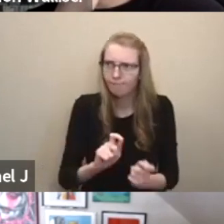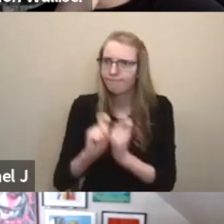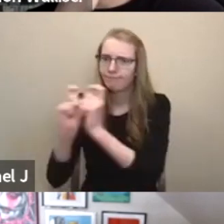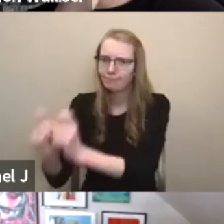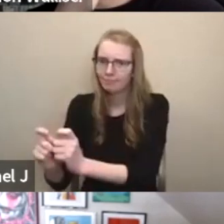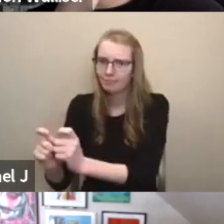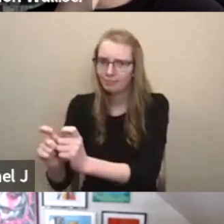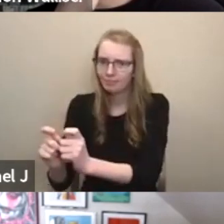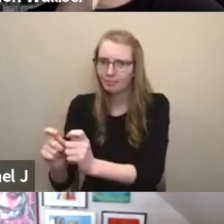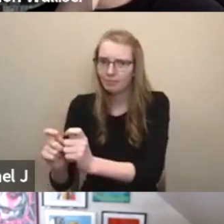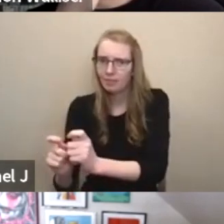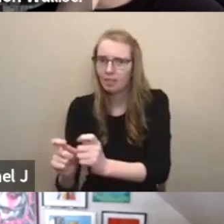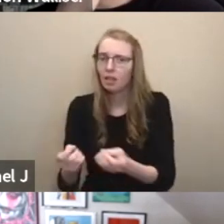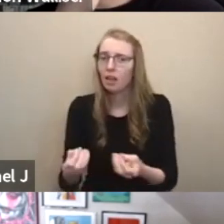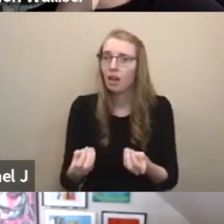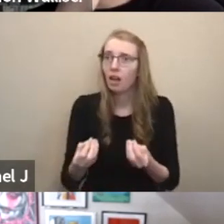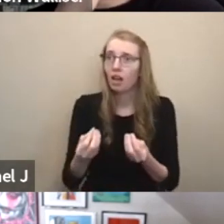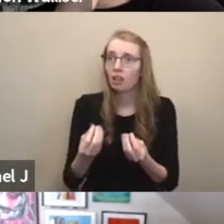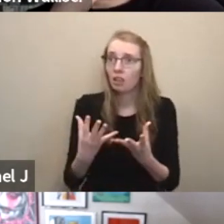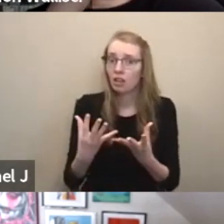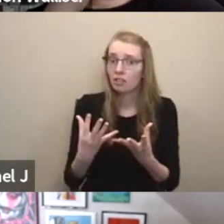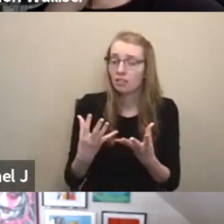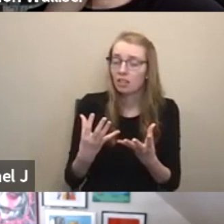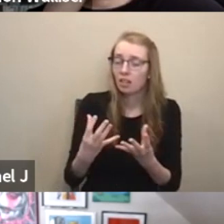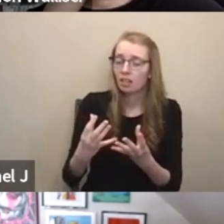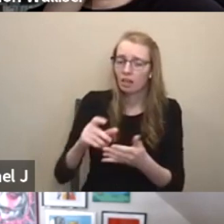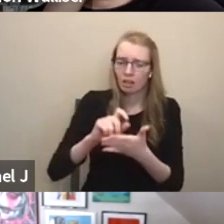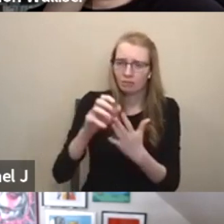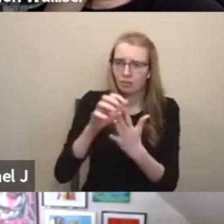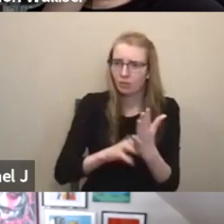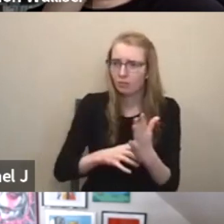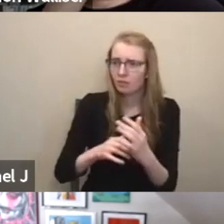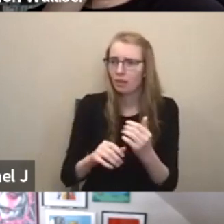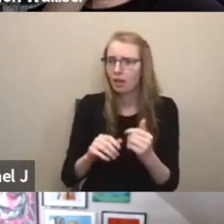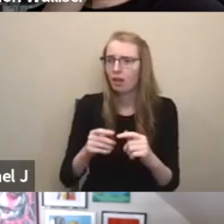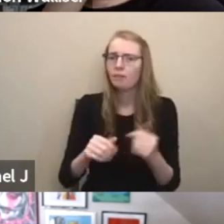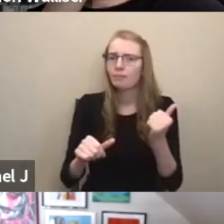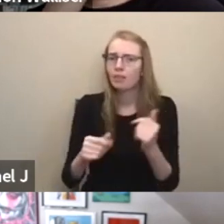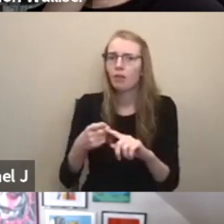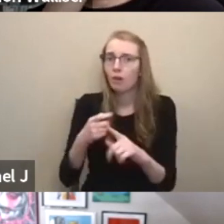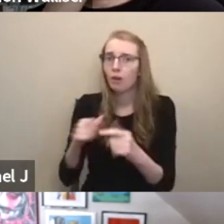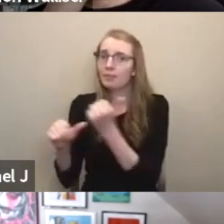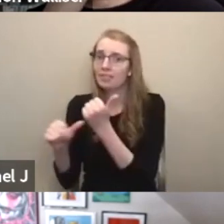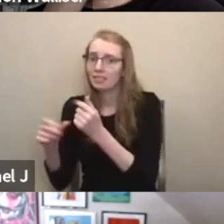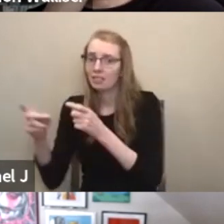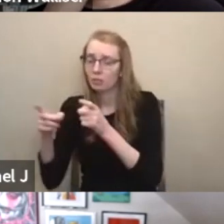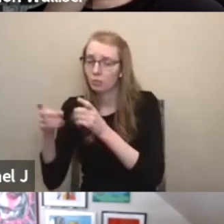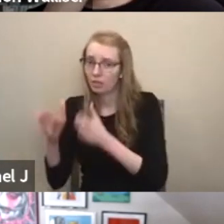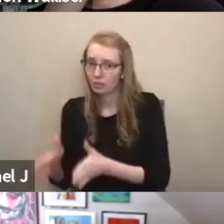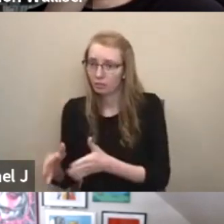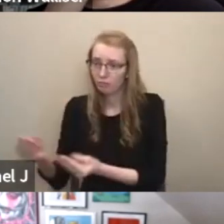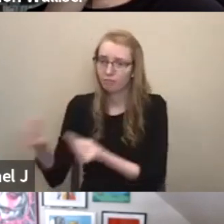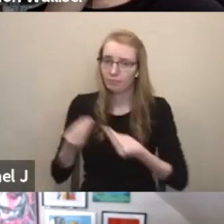of them came out of relationships I had with ADs, but also I got one main stage by